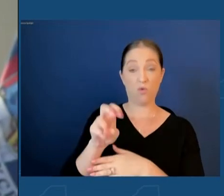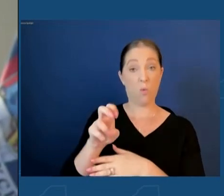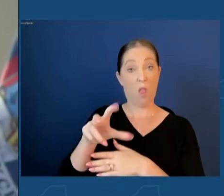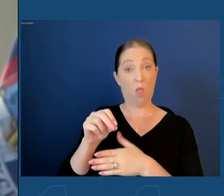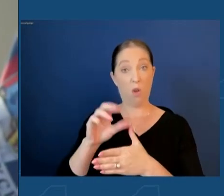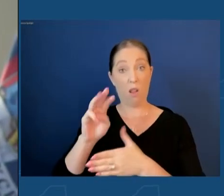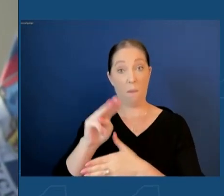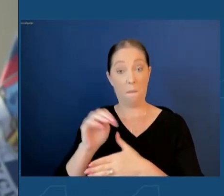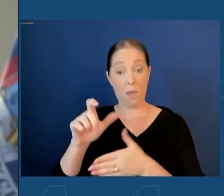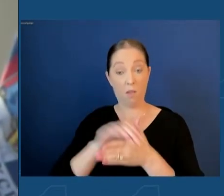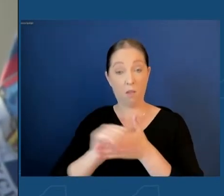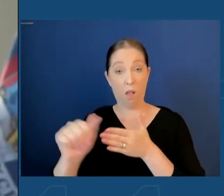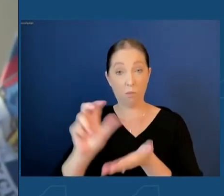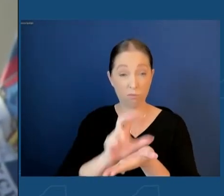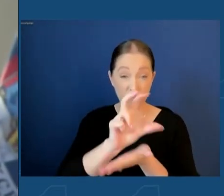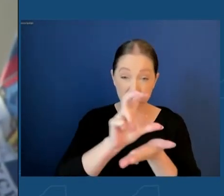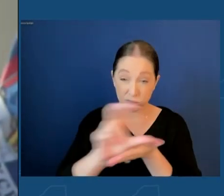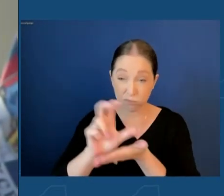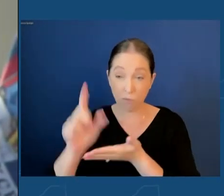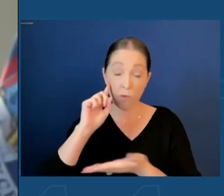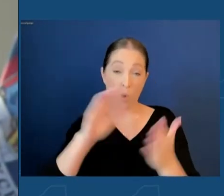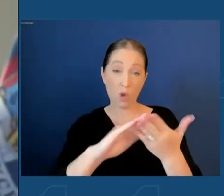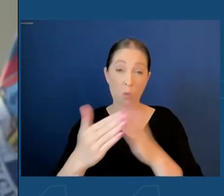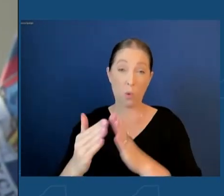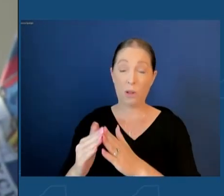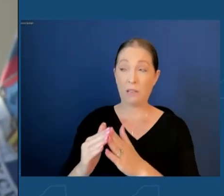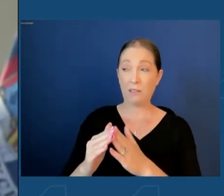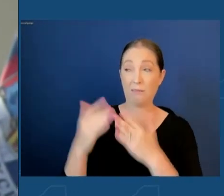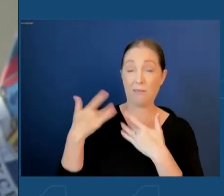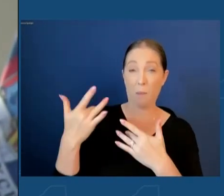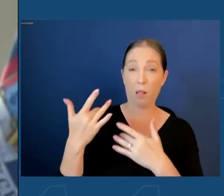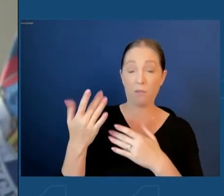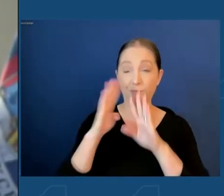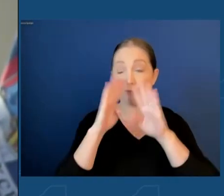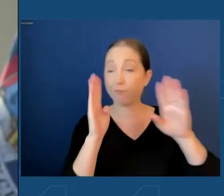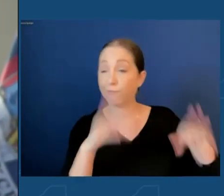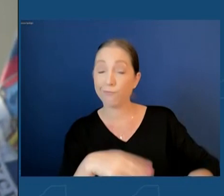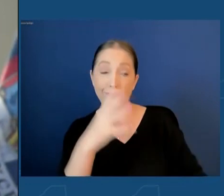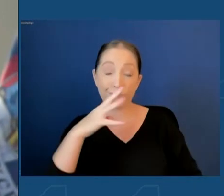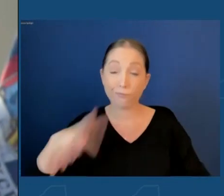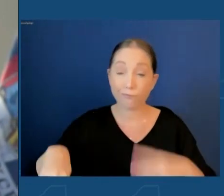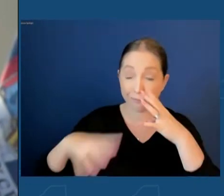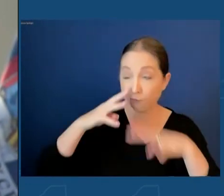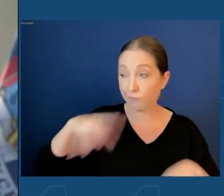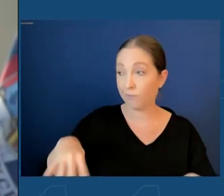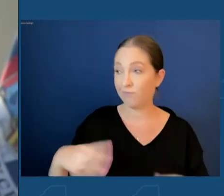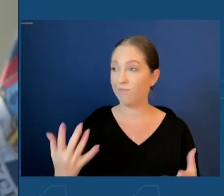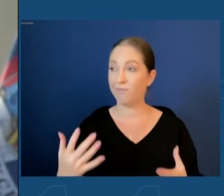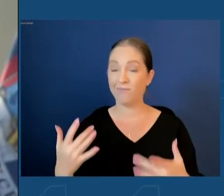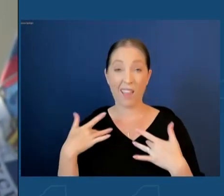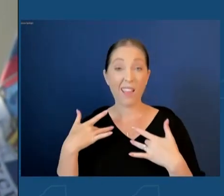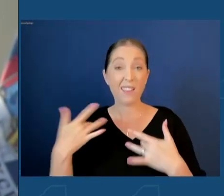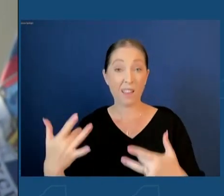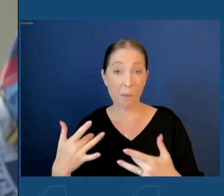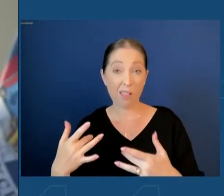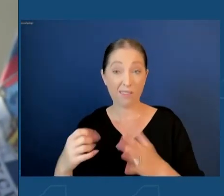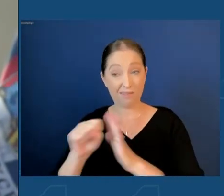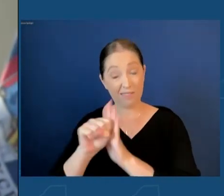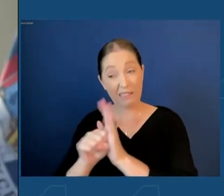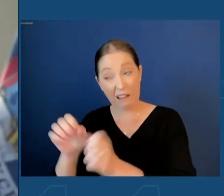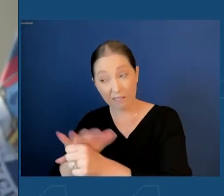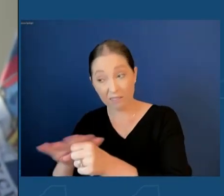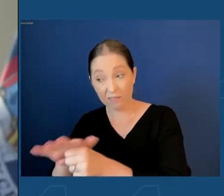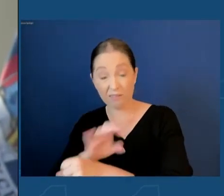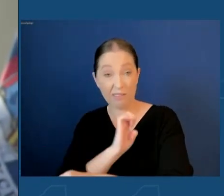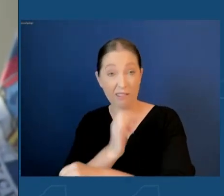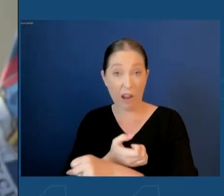in communities that often feel overlooked. A lot of attention goes to certain parts of our state, a lot of energy around that's important, a lot of work being done